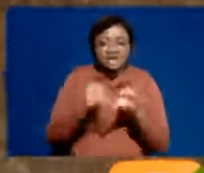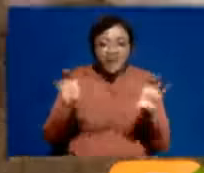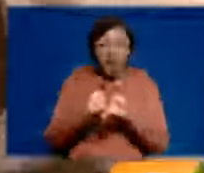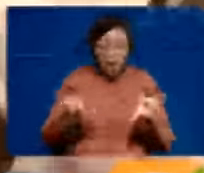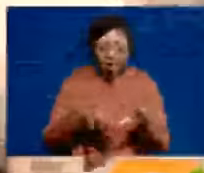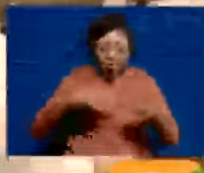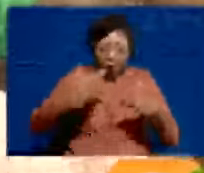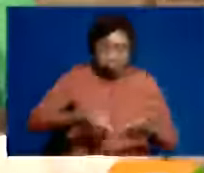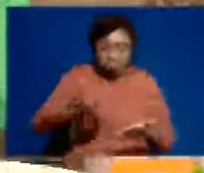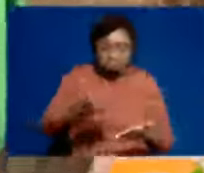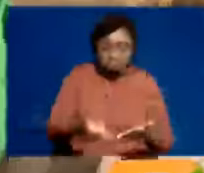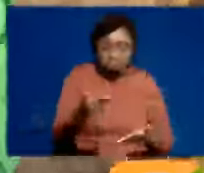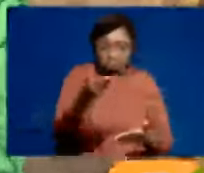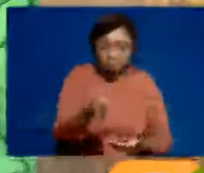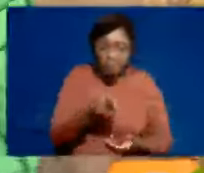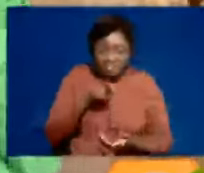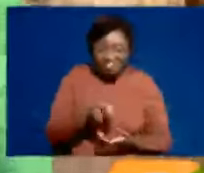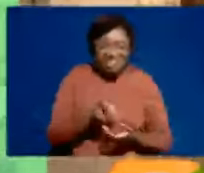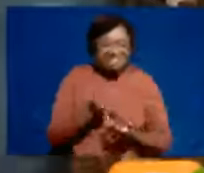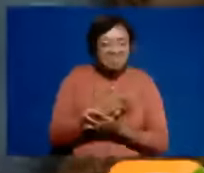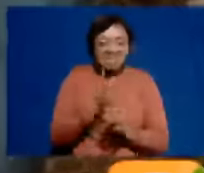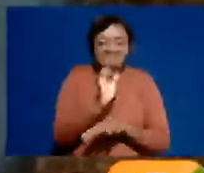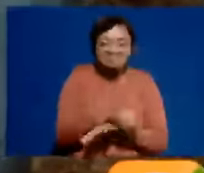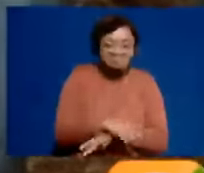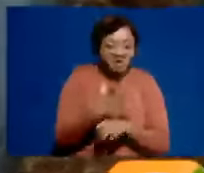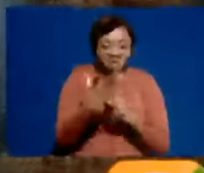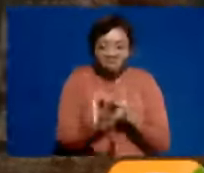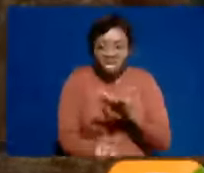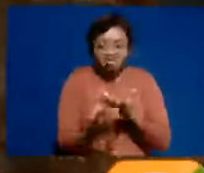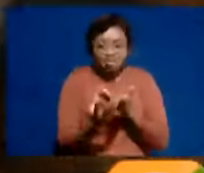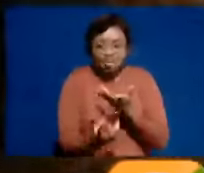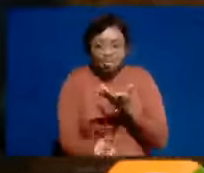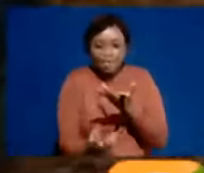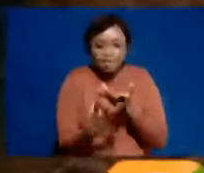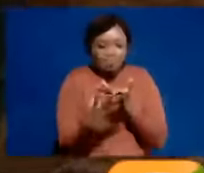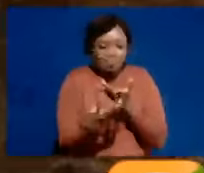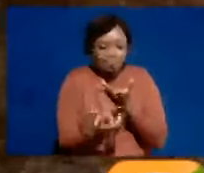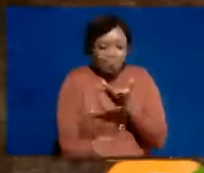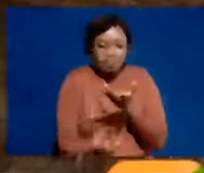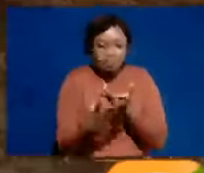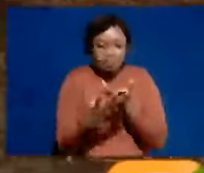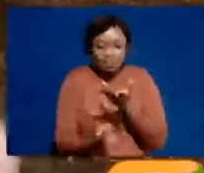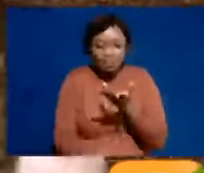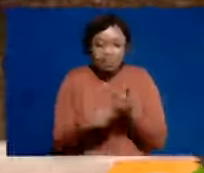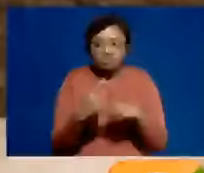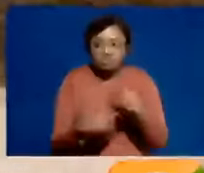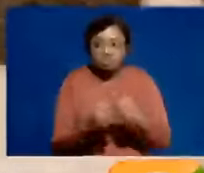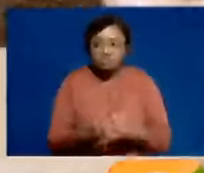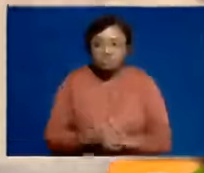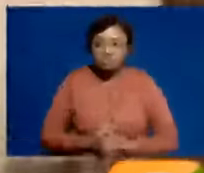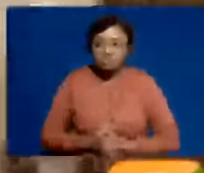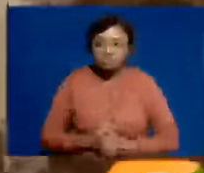they absorb the waste of the animal, so it doesn't go anywhere, it pulls it down. This is